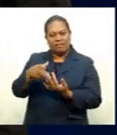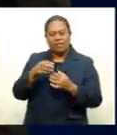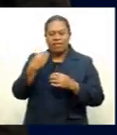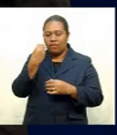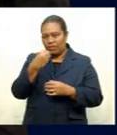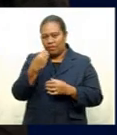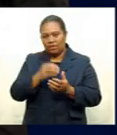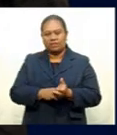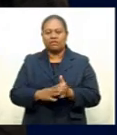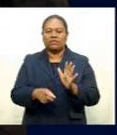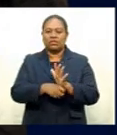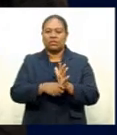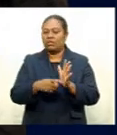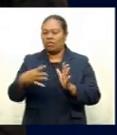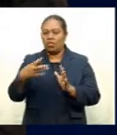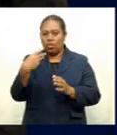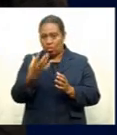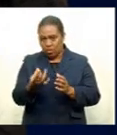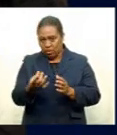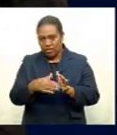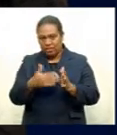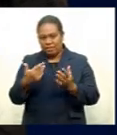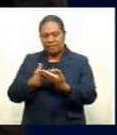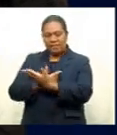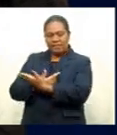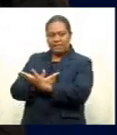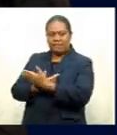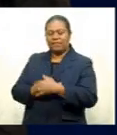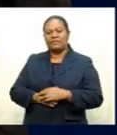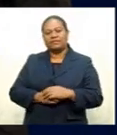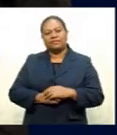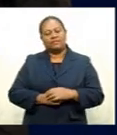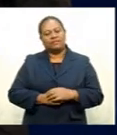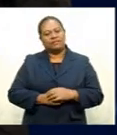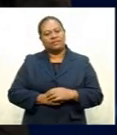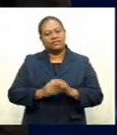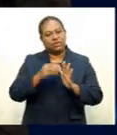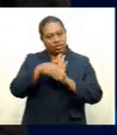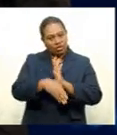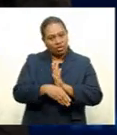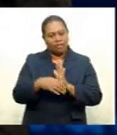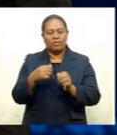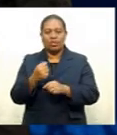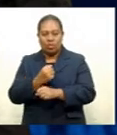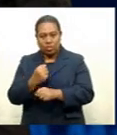oil held steady at $73.17 a barrel. Gold dropped to close at